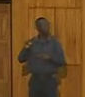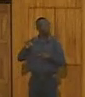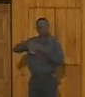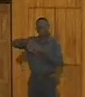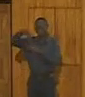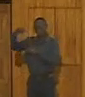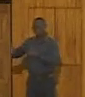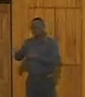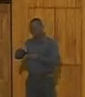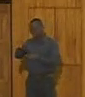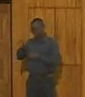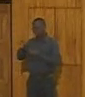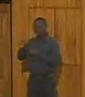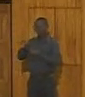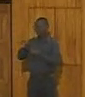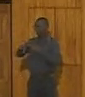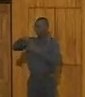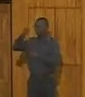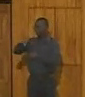Africa.